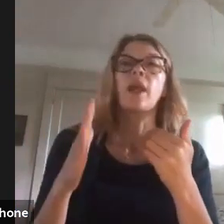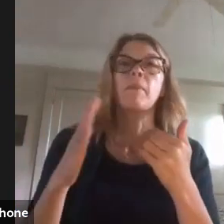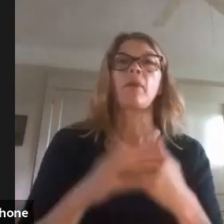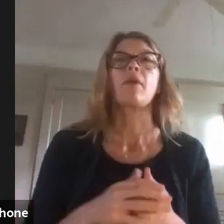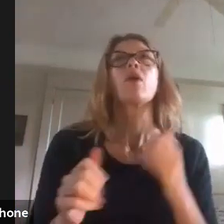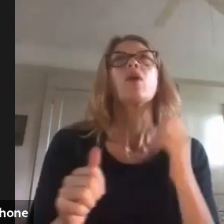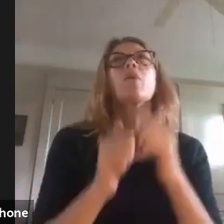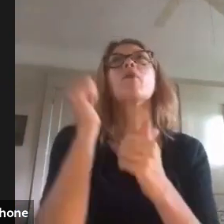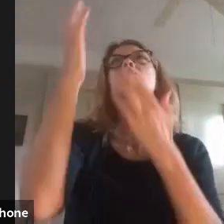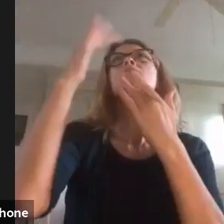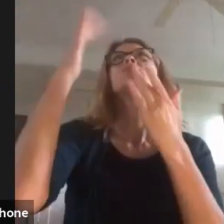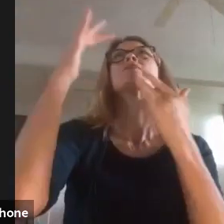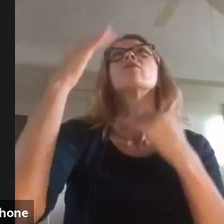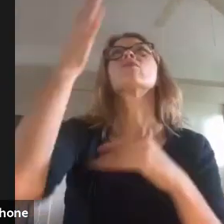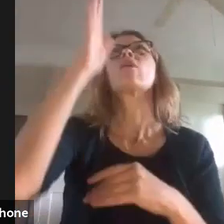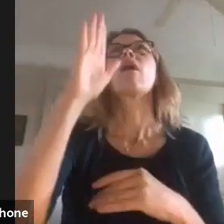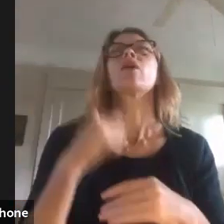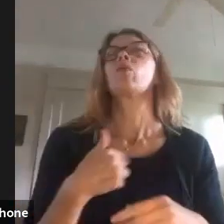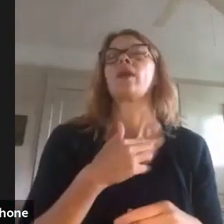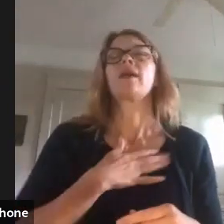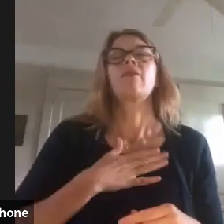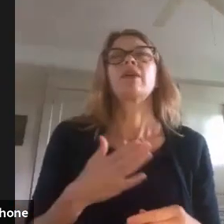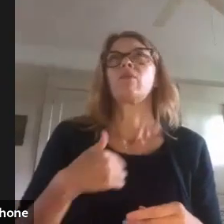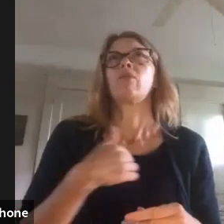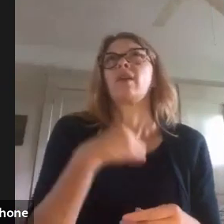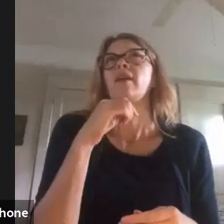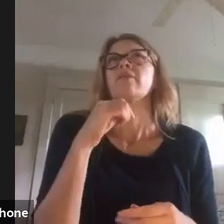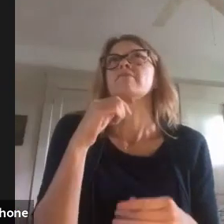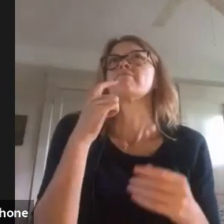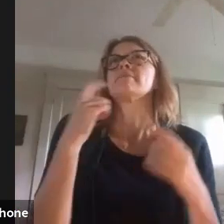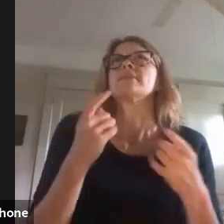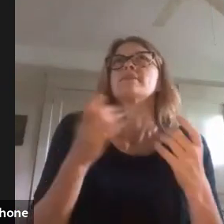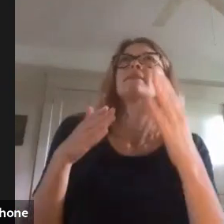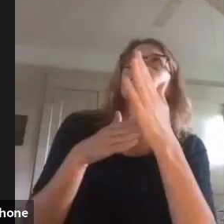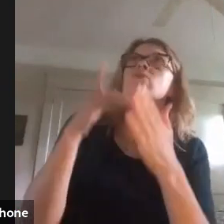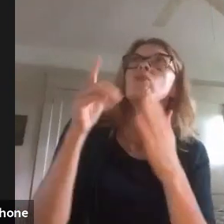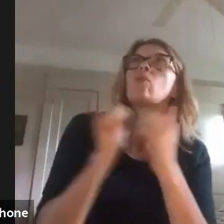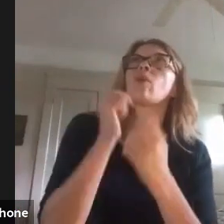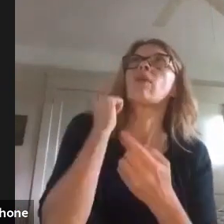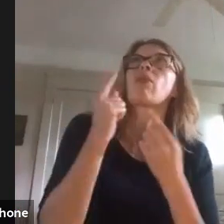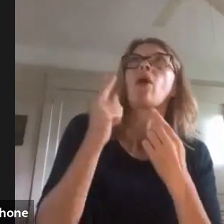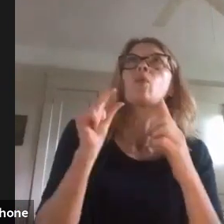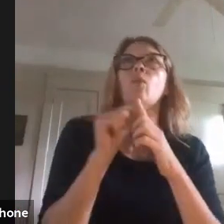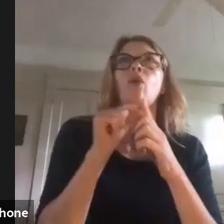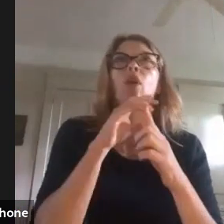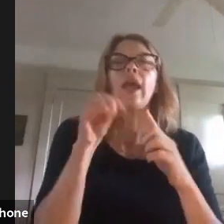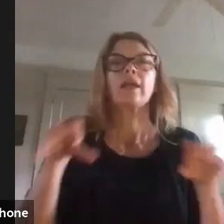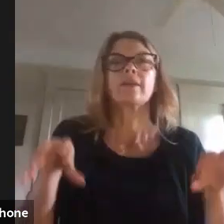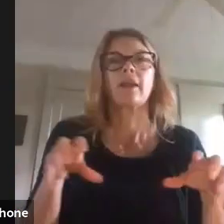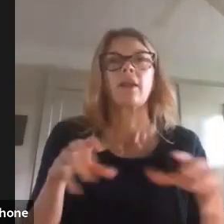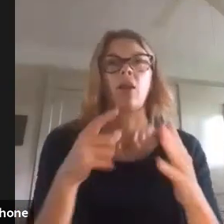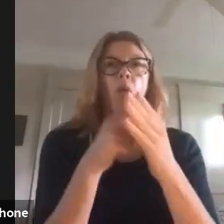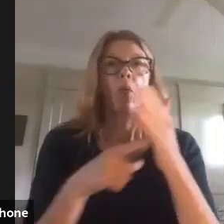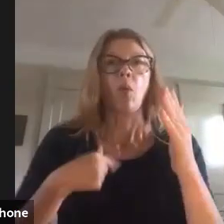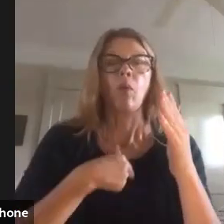Most merciful God, we confess that we have sinned against you in thought, word, and deed,